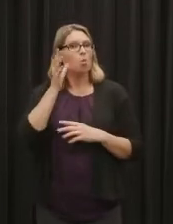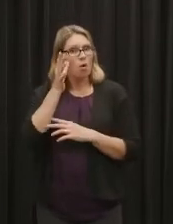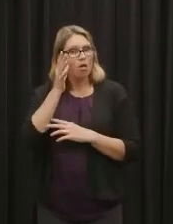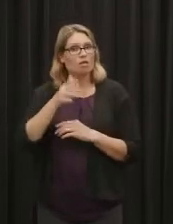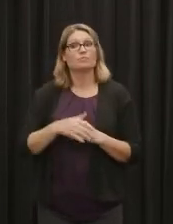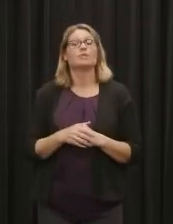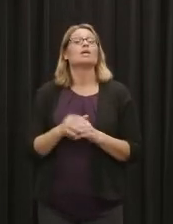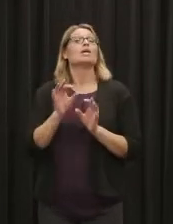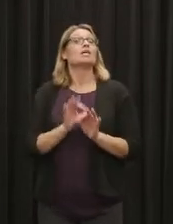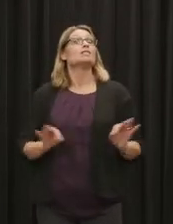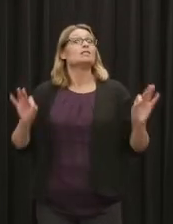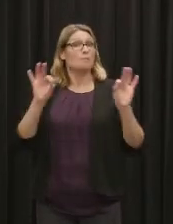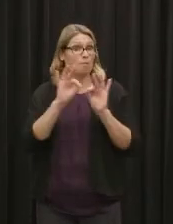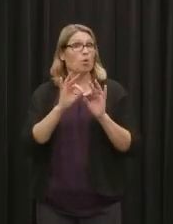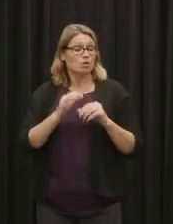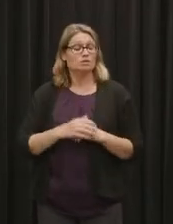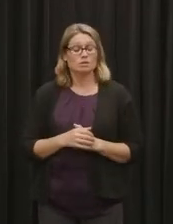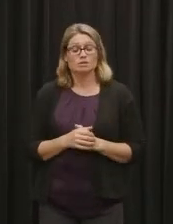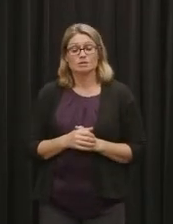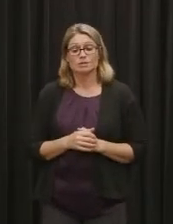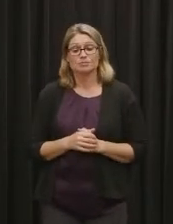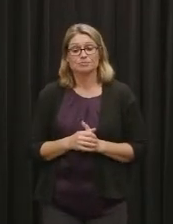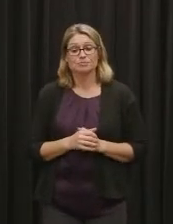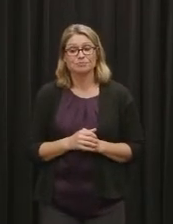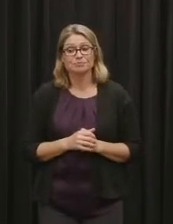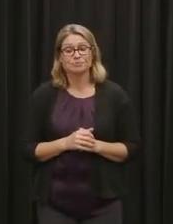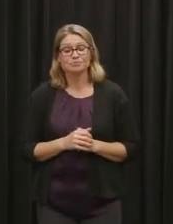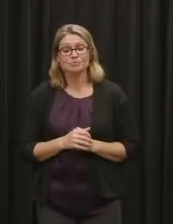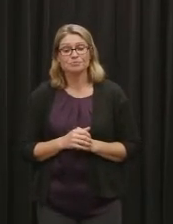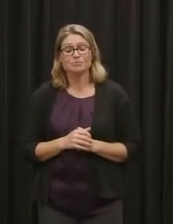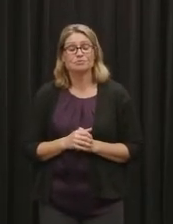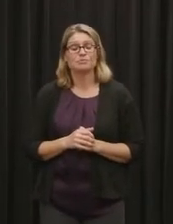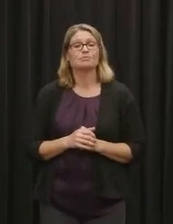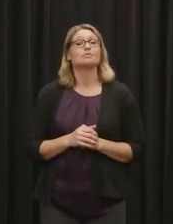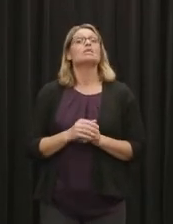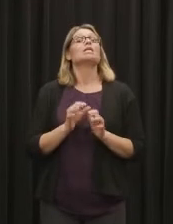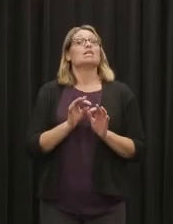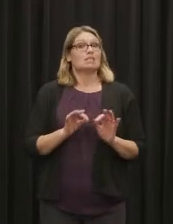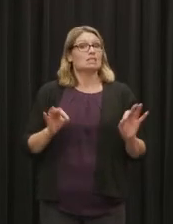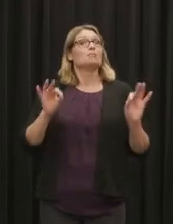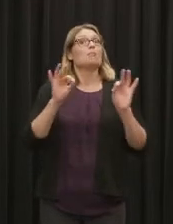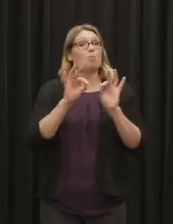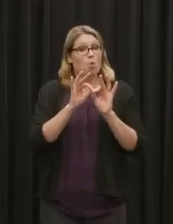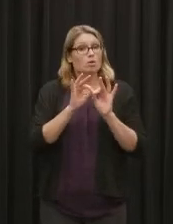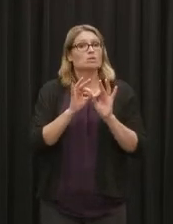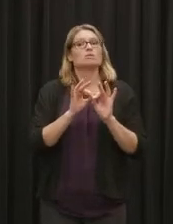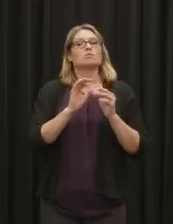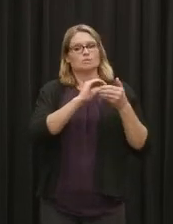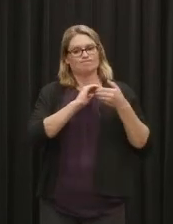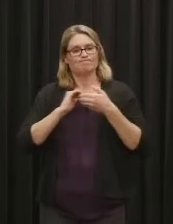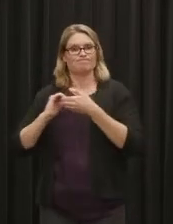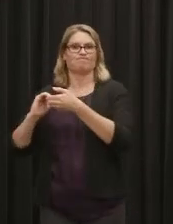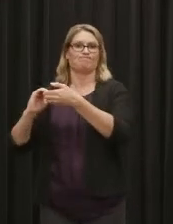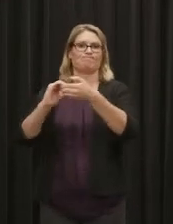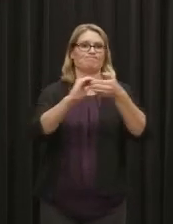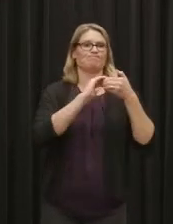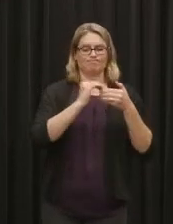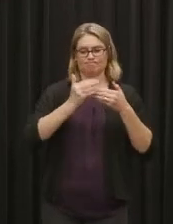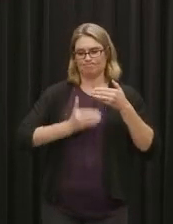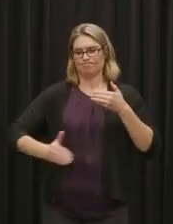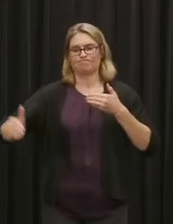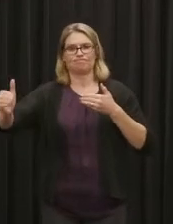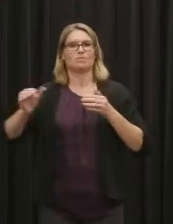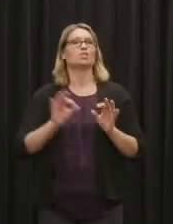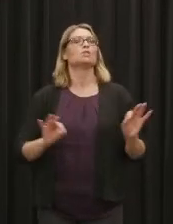It's really important that that we have that unity in going forward